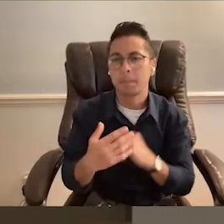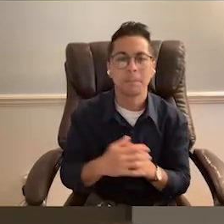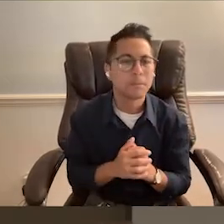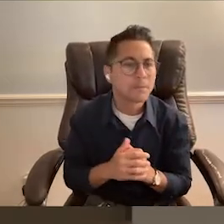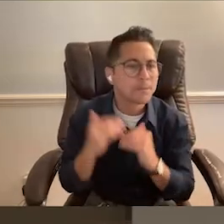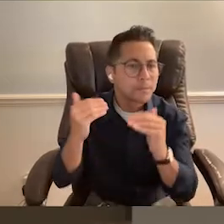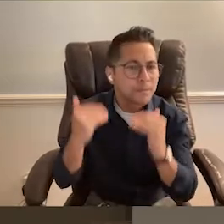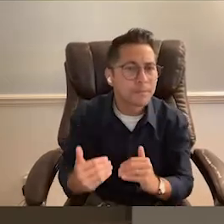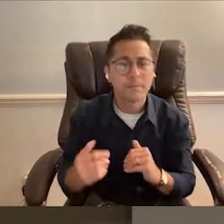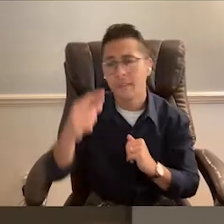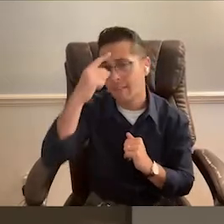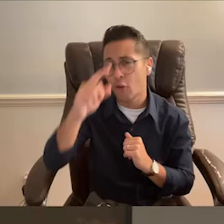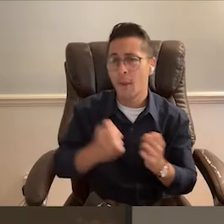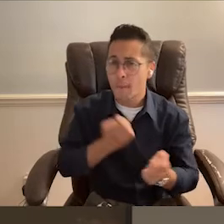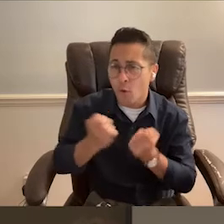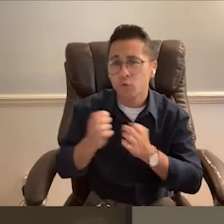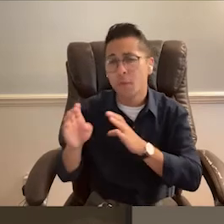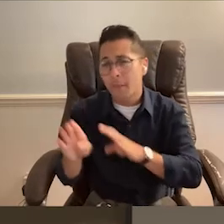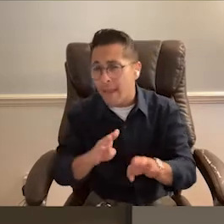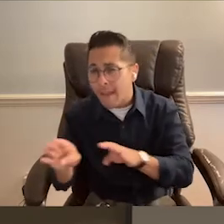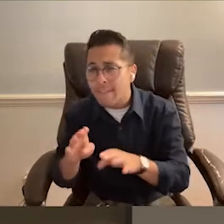restlessness. Those are just some of them.